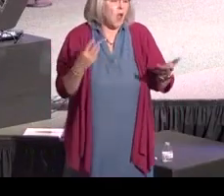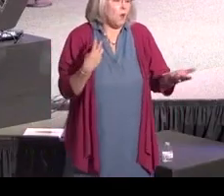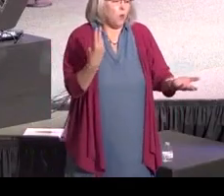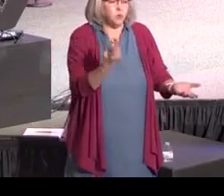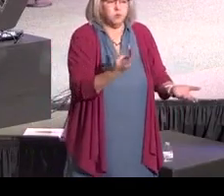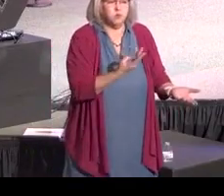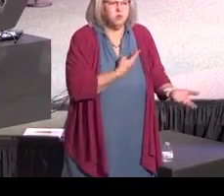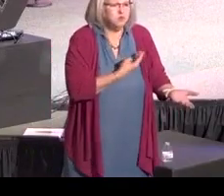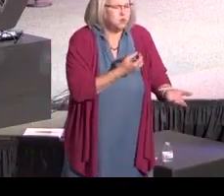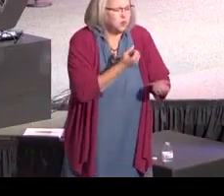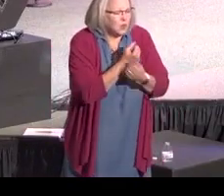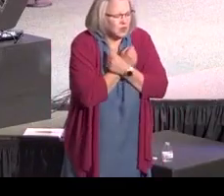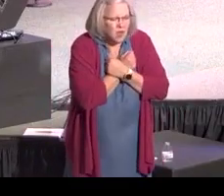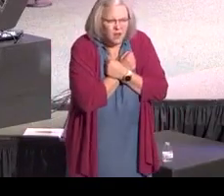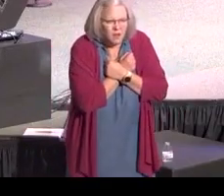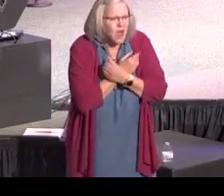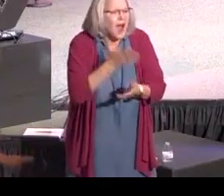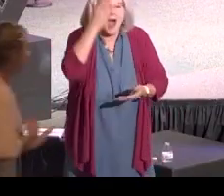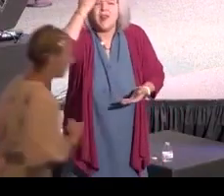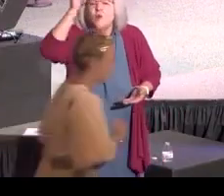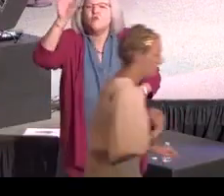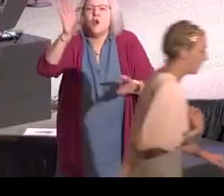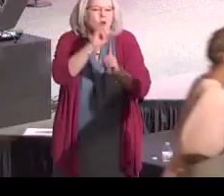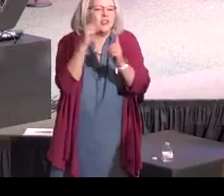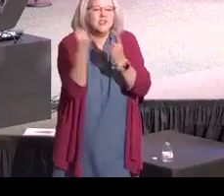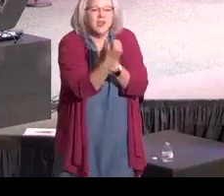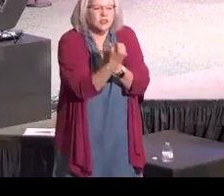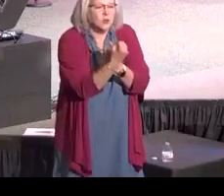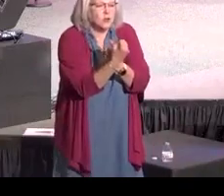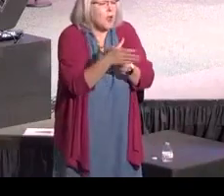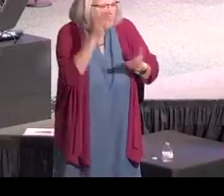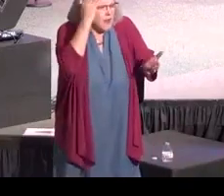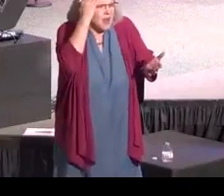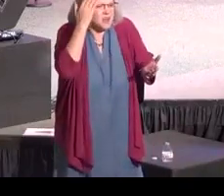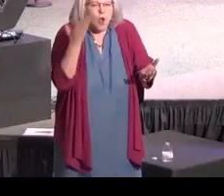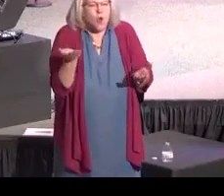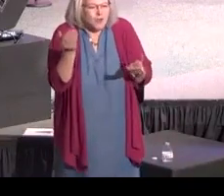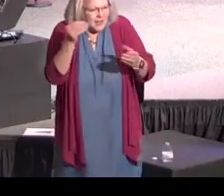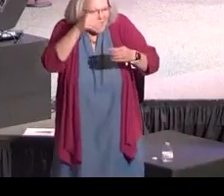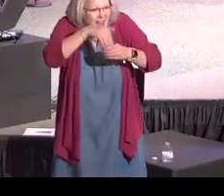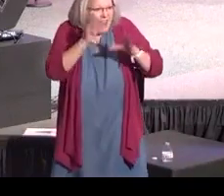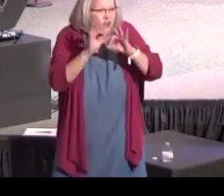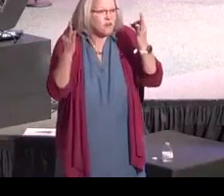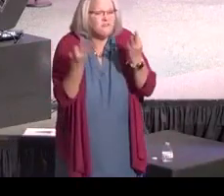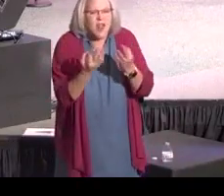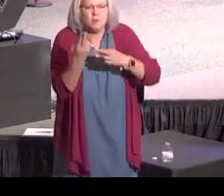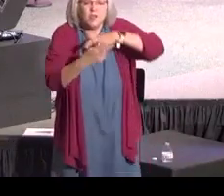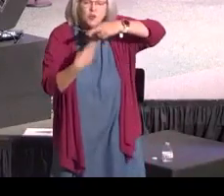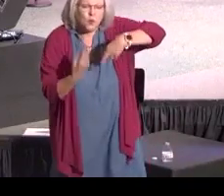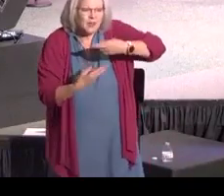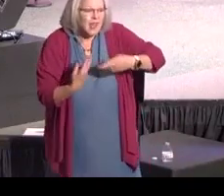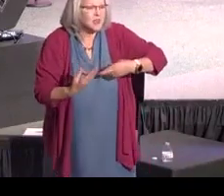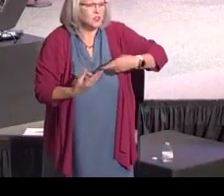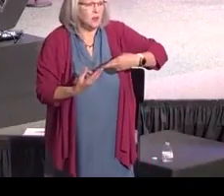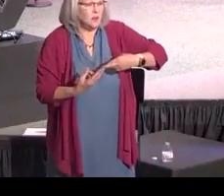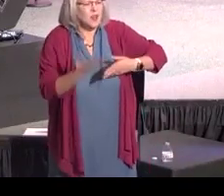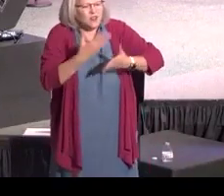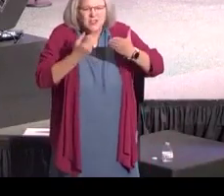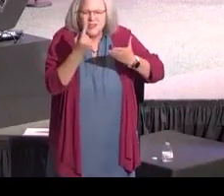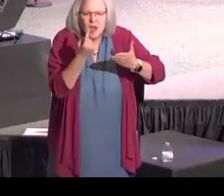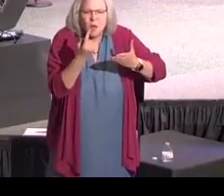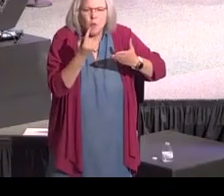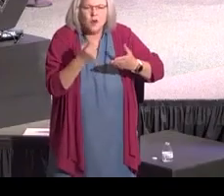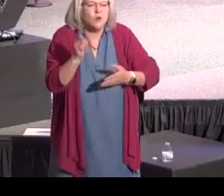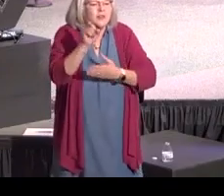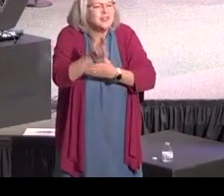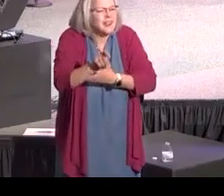And I don't know your situation, but I am sure somewhere in your family, in your relationship, there is someone who is